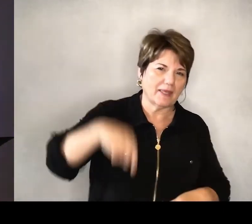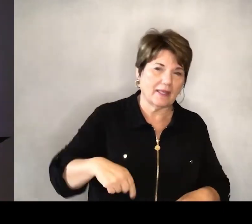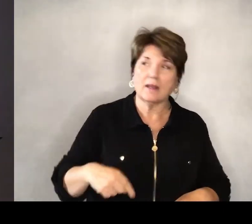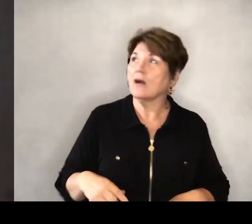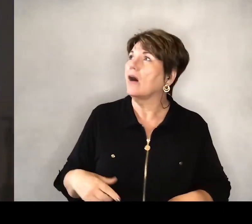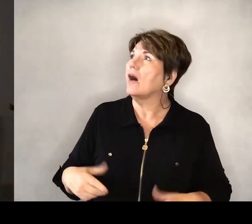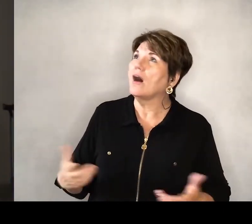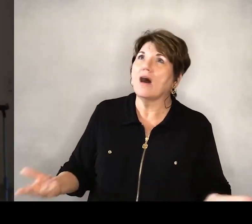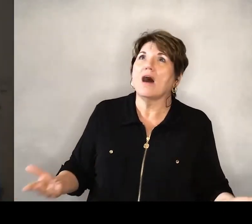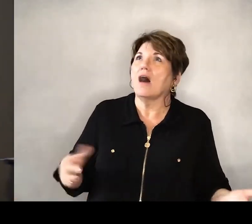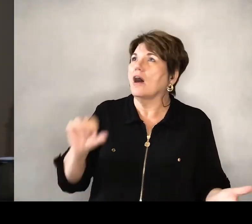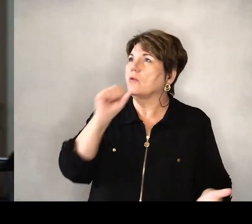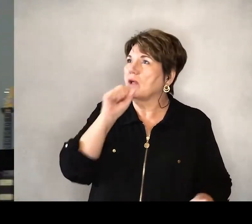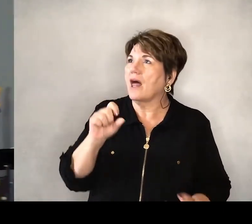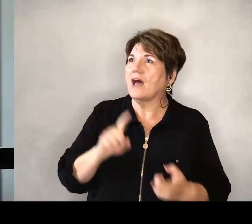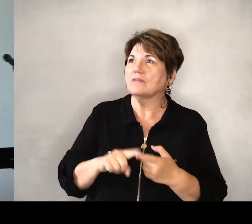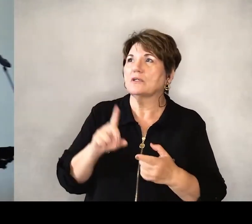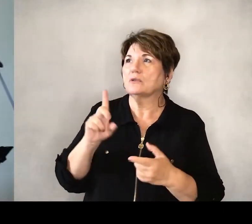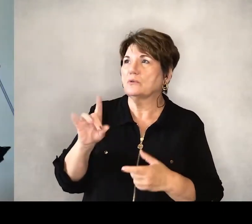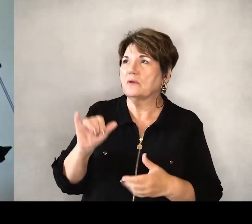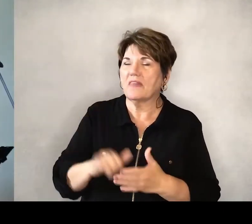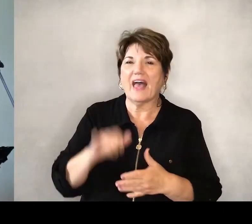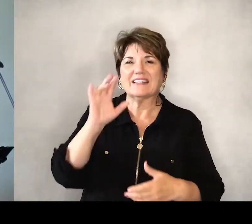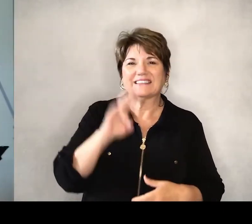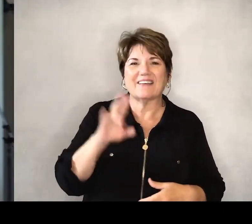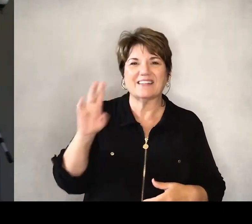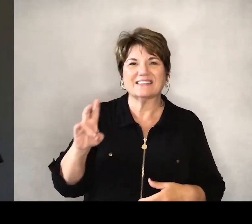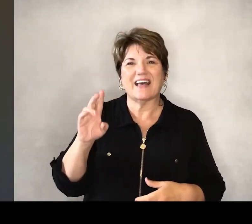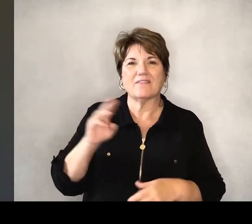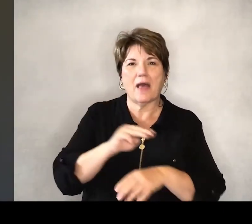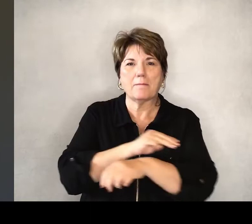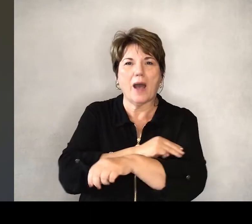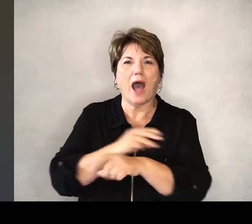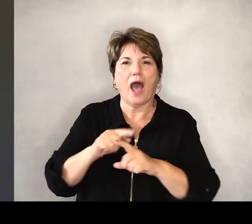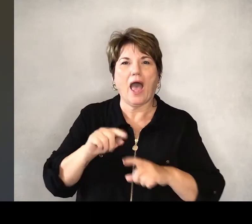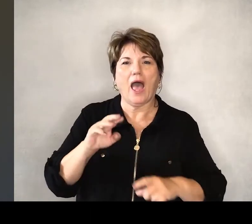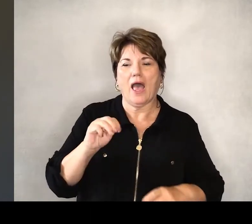I was like, I would love to do that 77-mile drive to Beverly Hills.